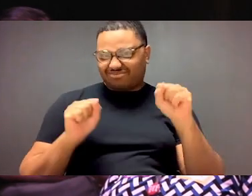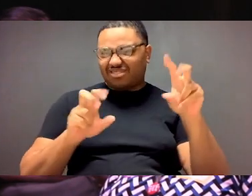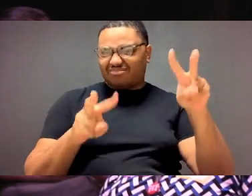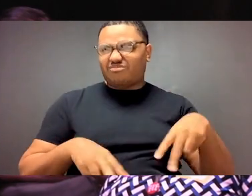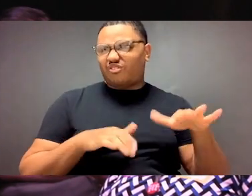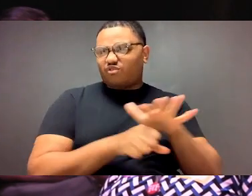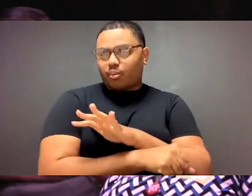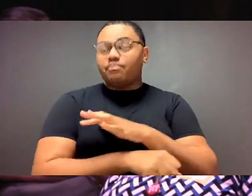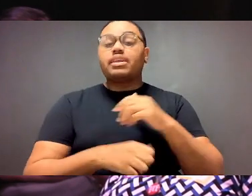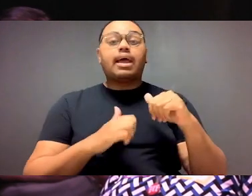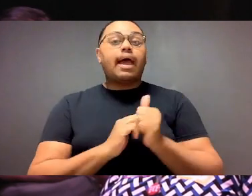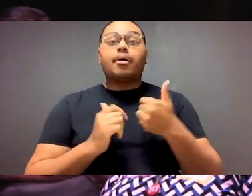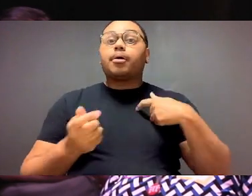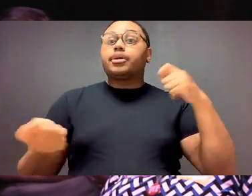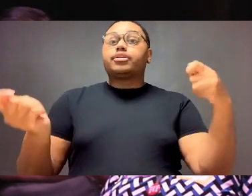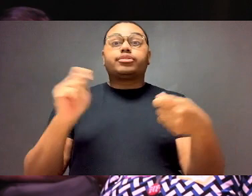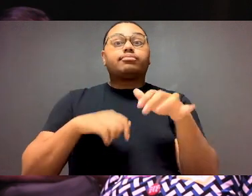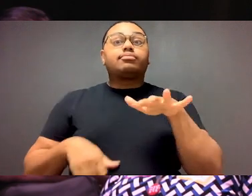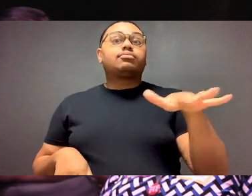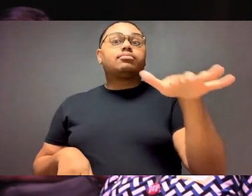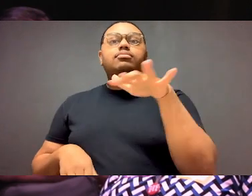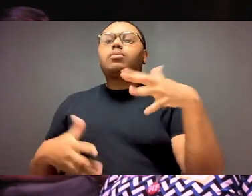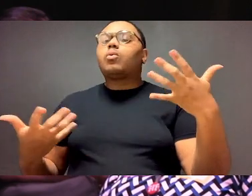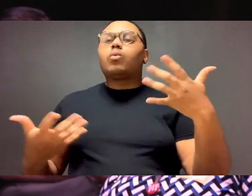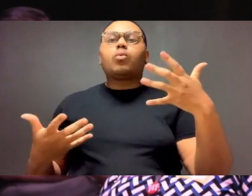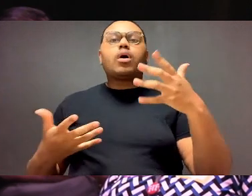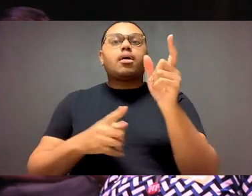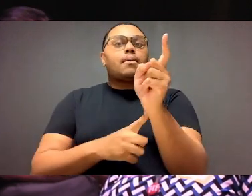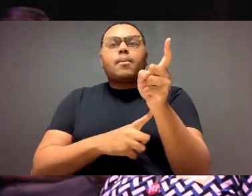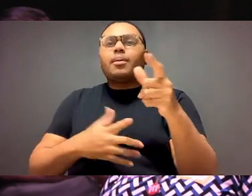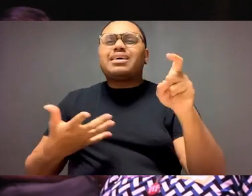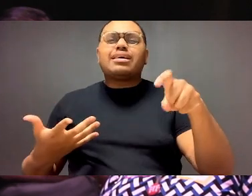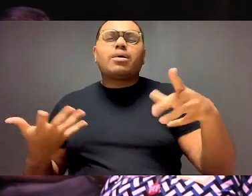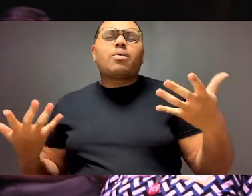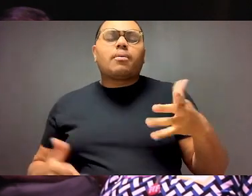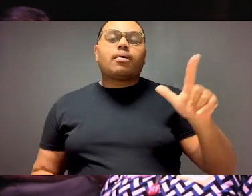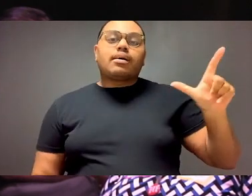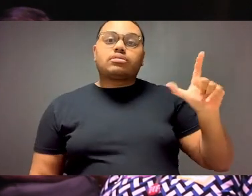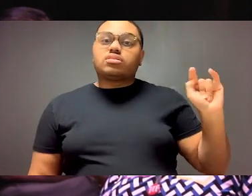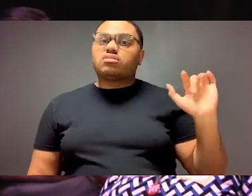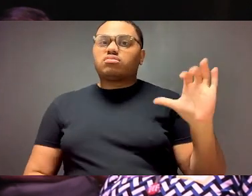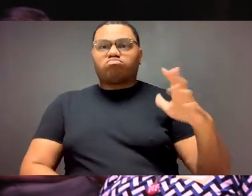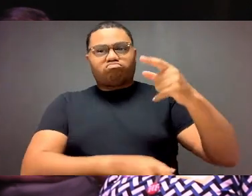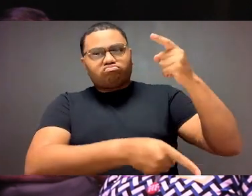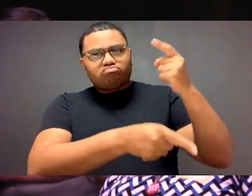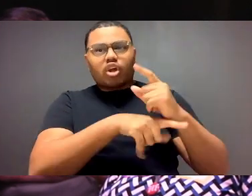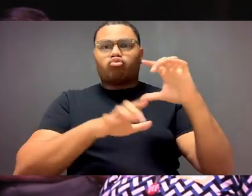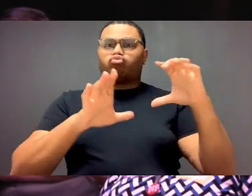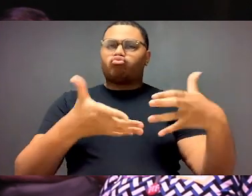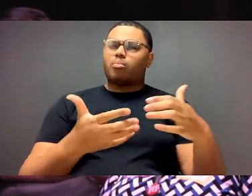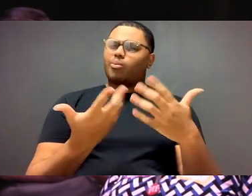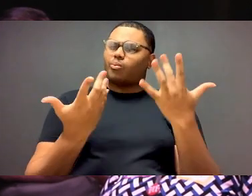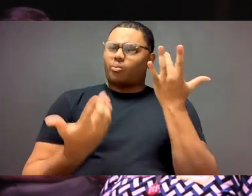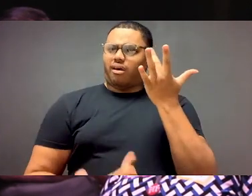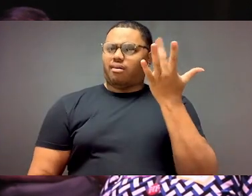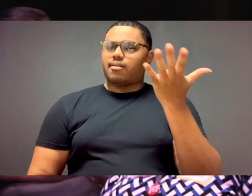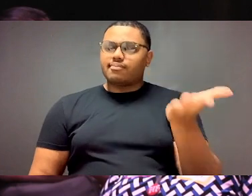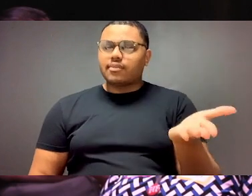What are the needs of the moment, and how is the LTC the right group to take on those challenges? How do we get more